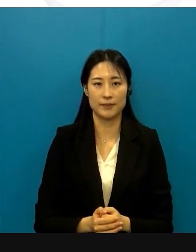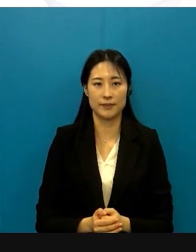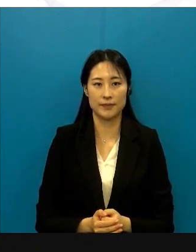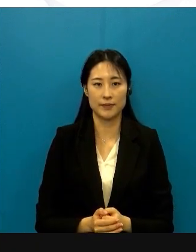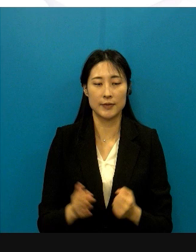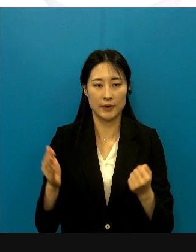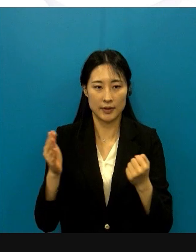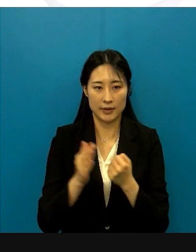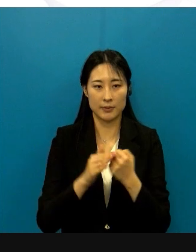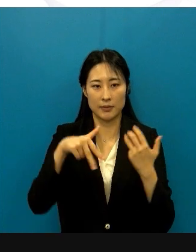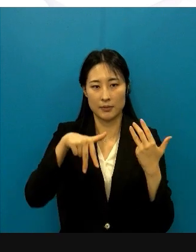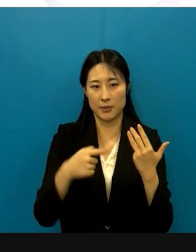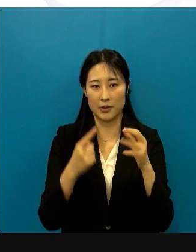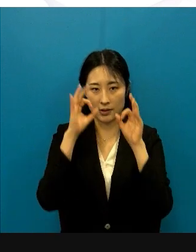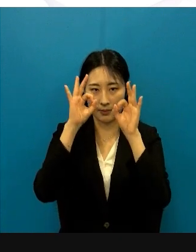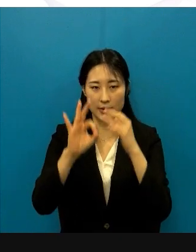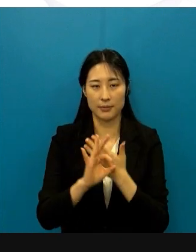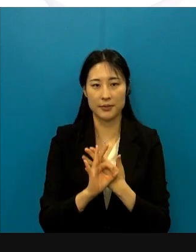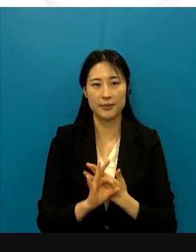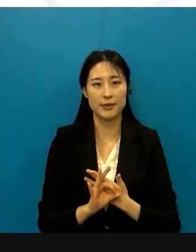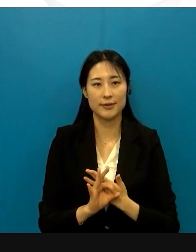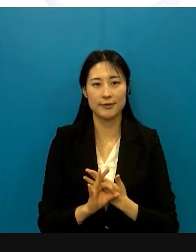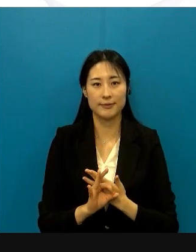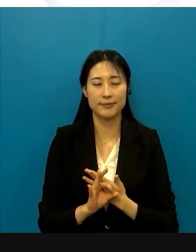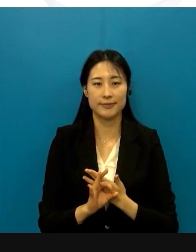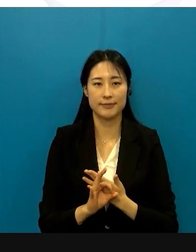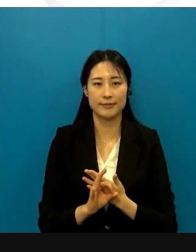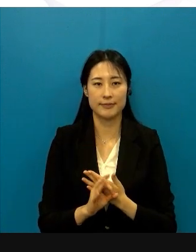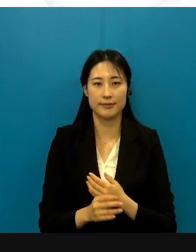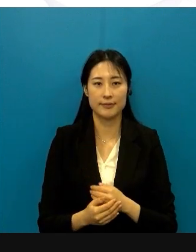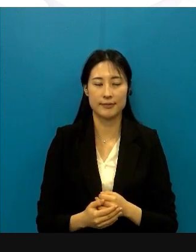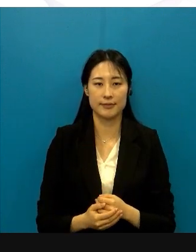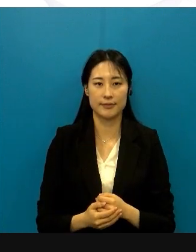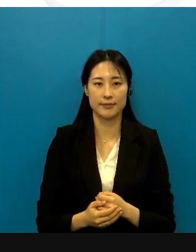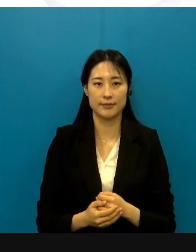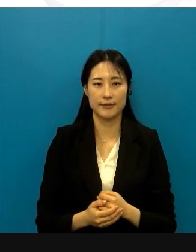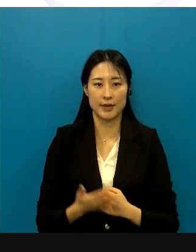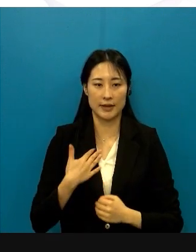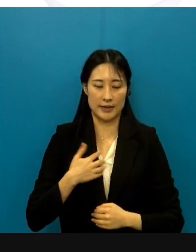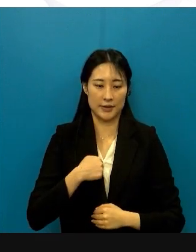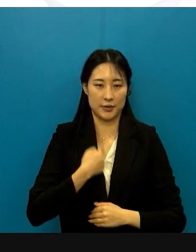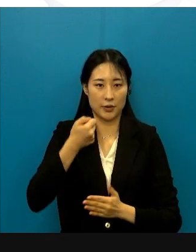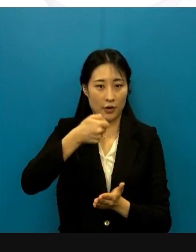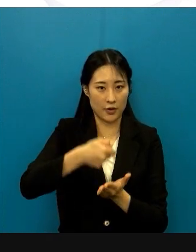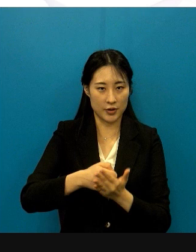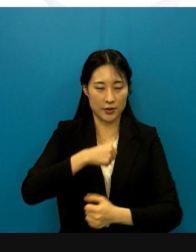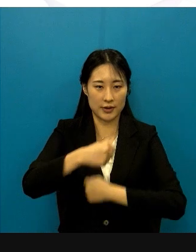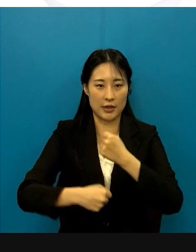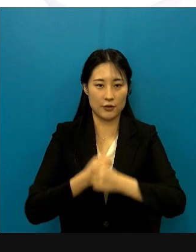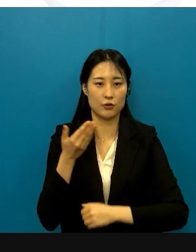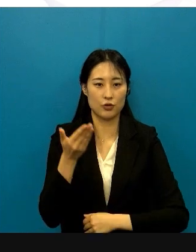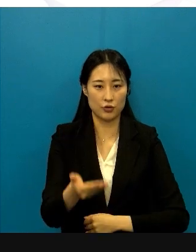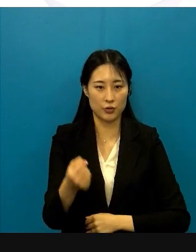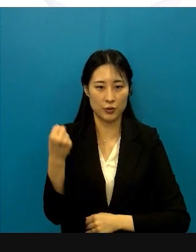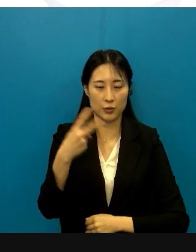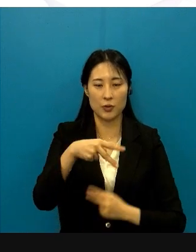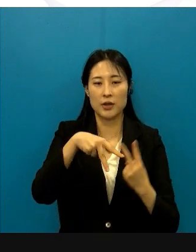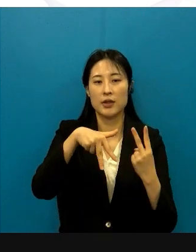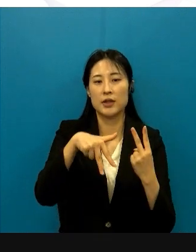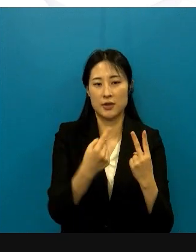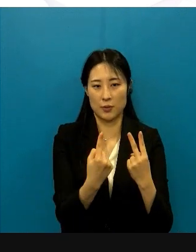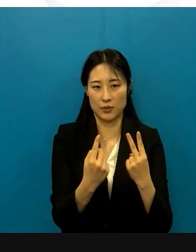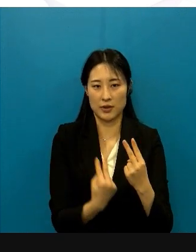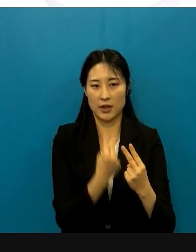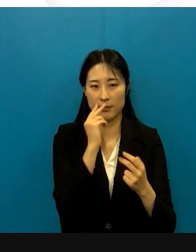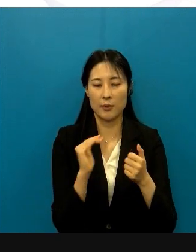decide. Article 2 means the state has to protect our lives. The states under the European Convention on